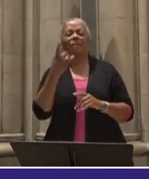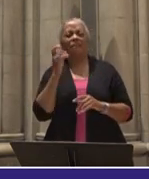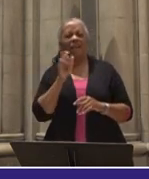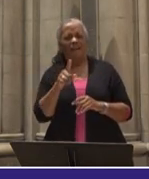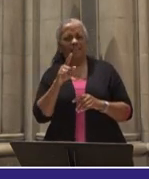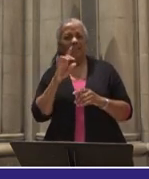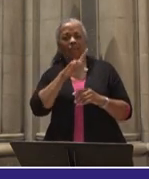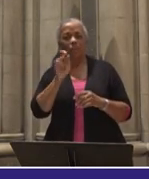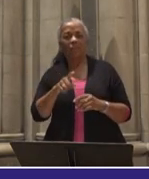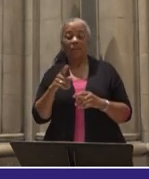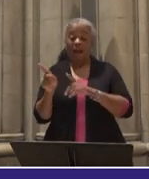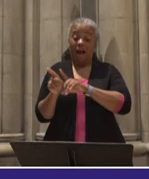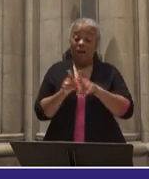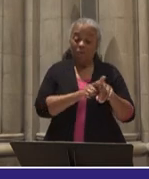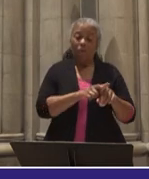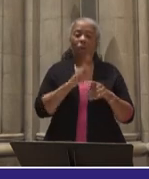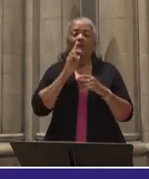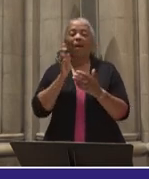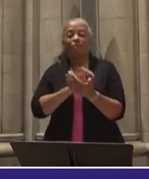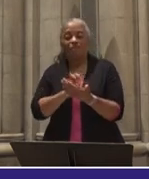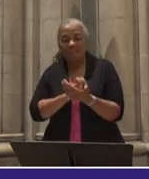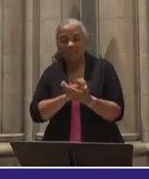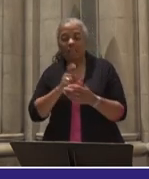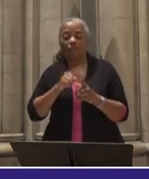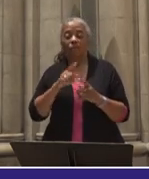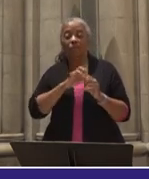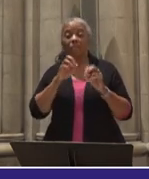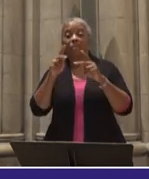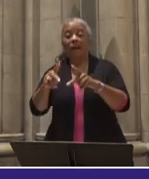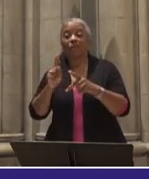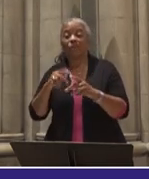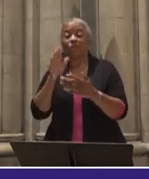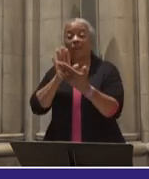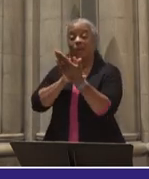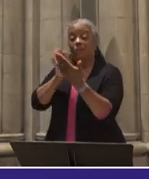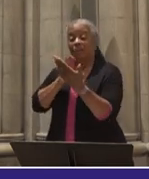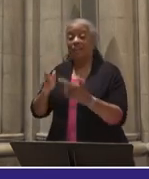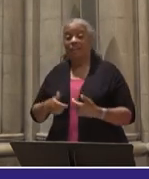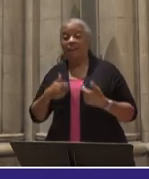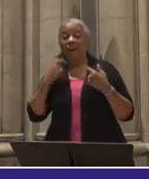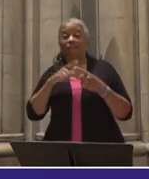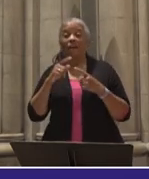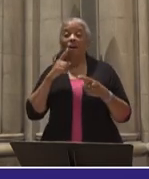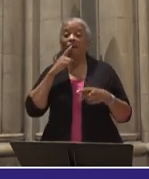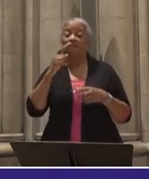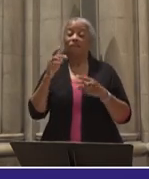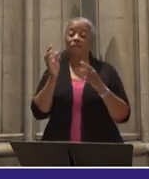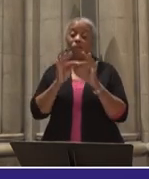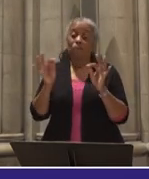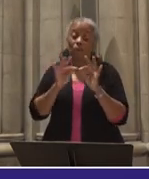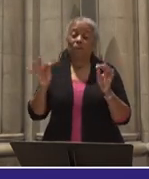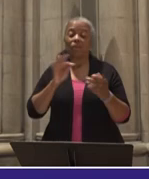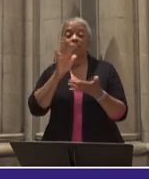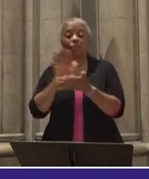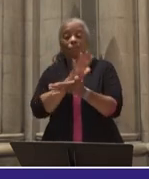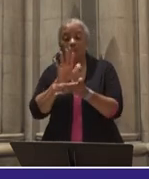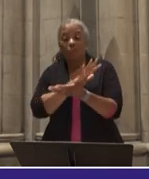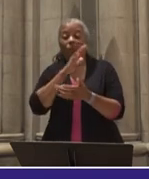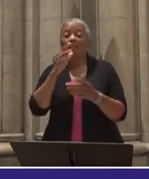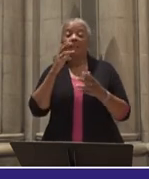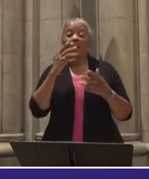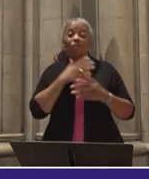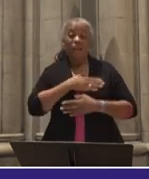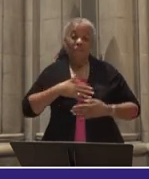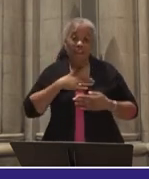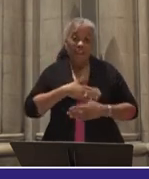I too am restless for a return to an in-person life of work, school, recreation, and worship